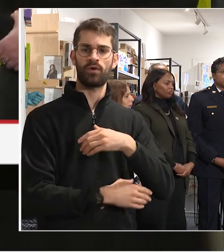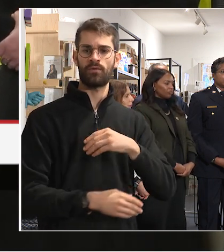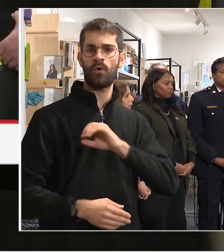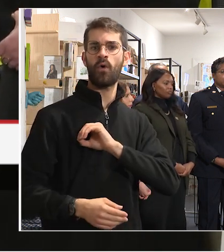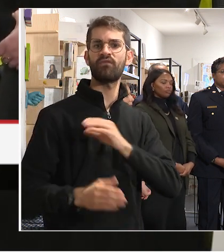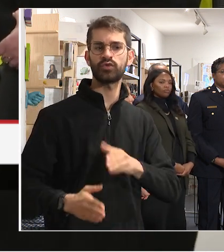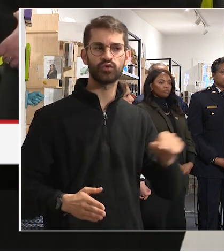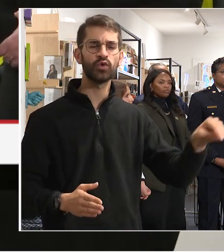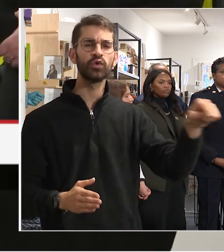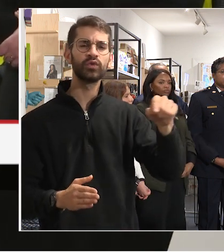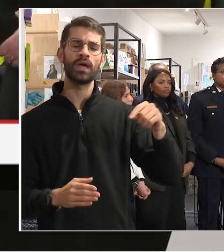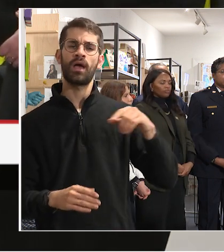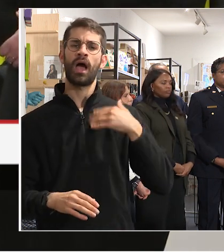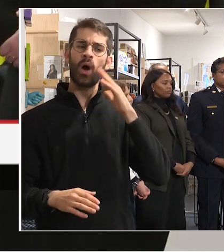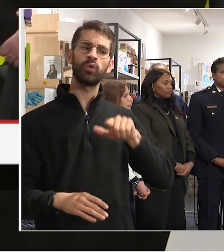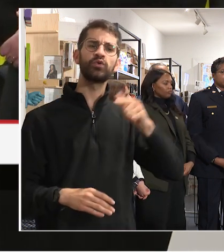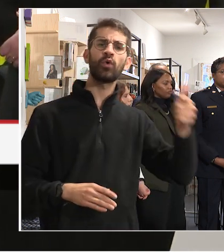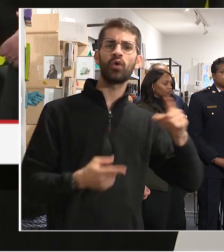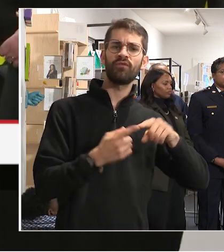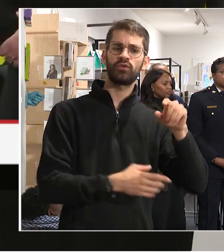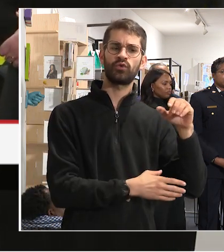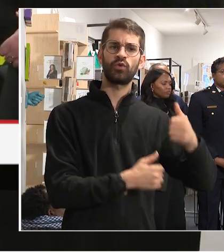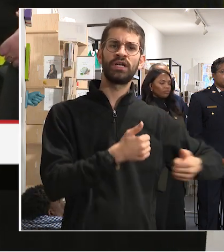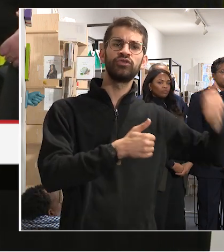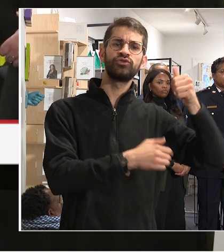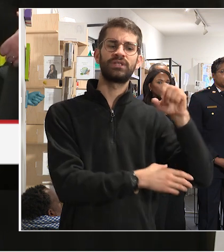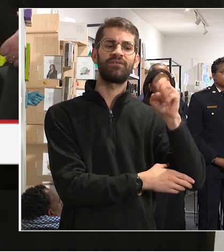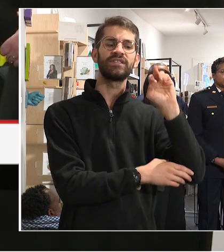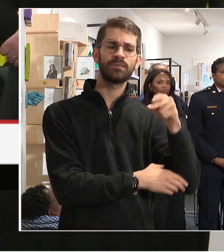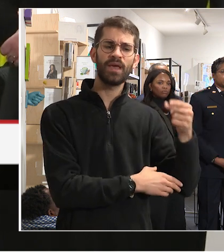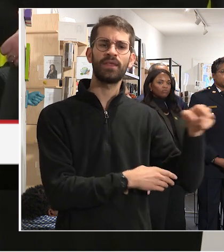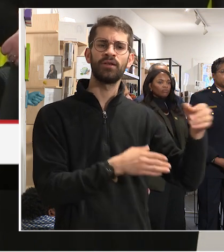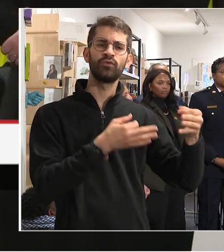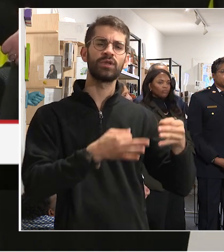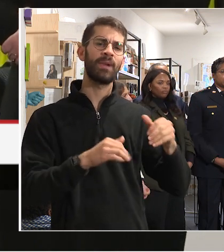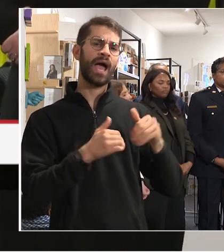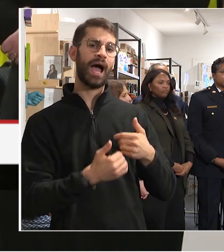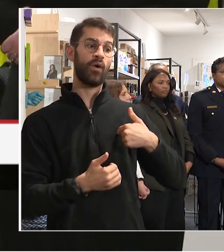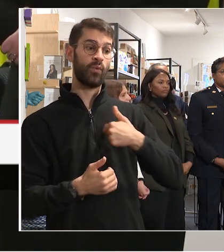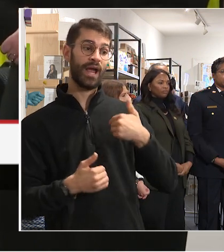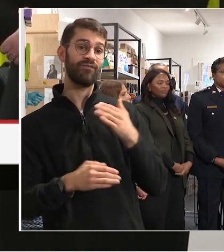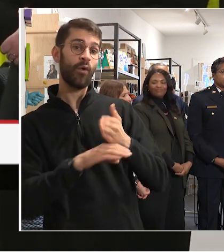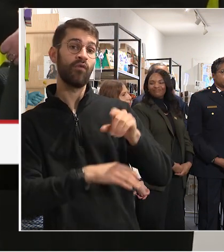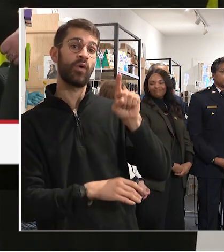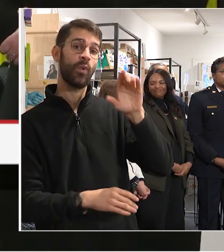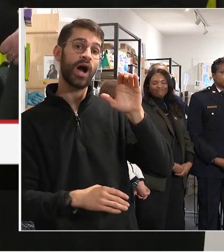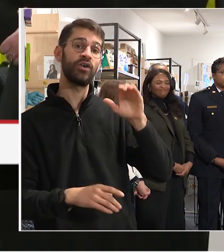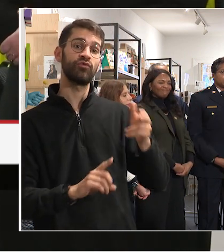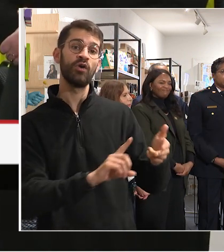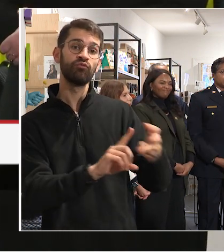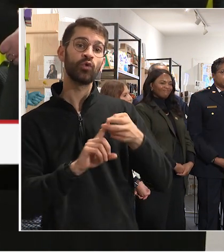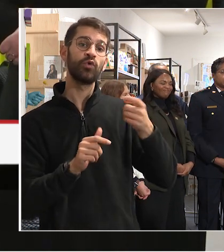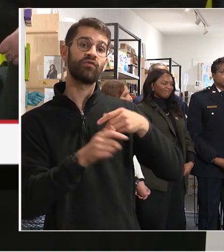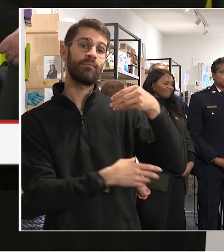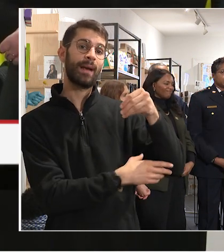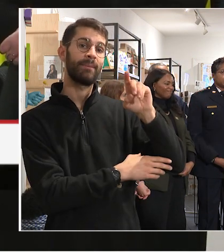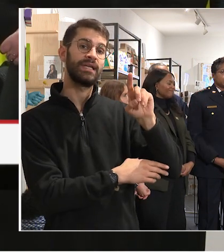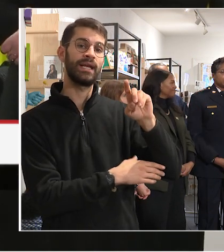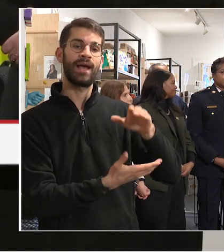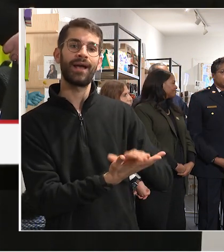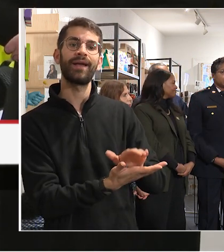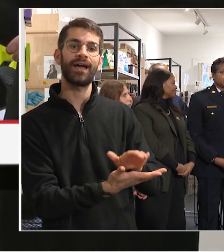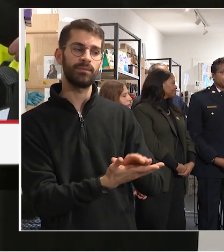how MPD is deploying more than 100 recruits from the MPD Academy to assist